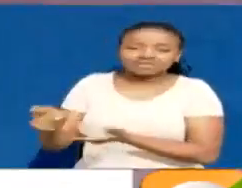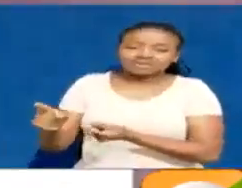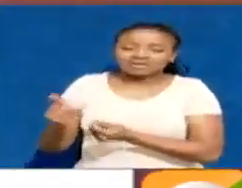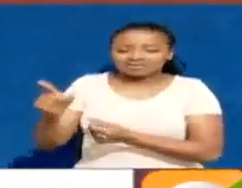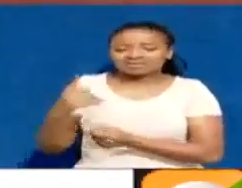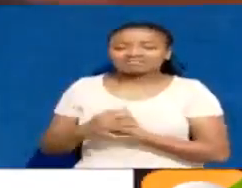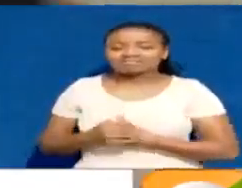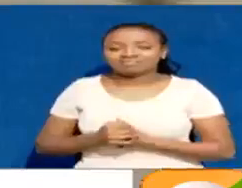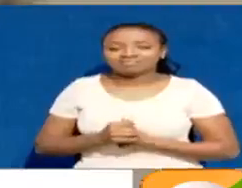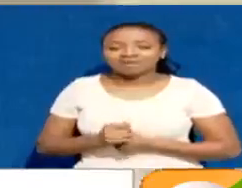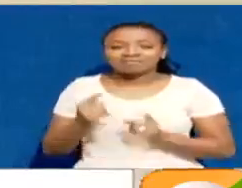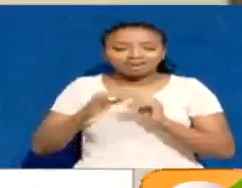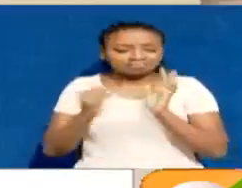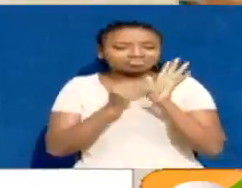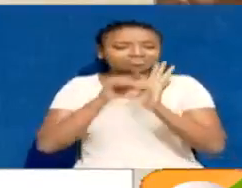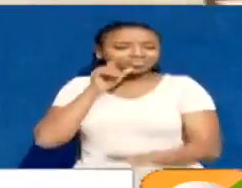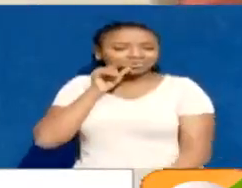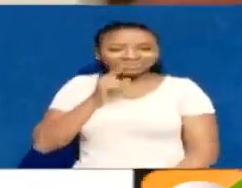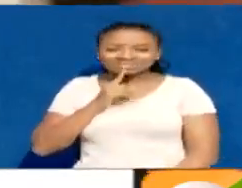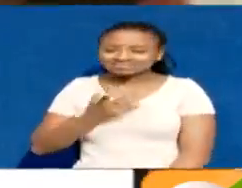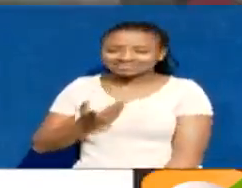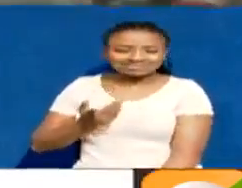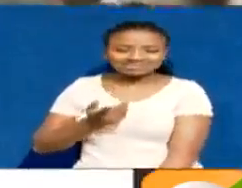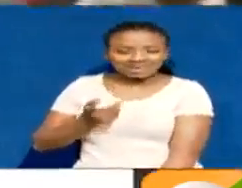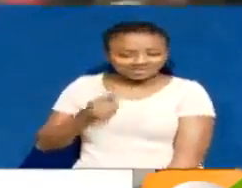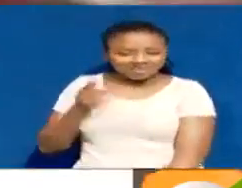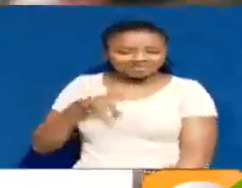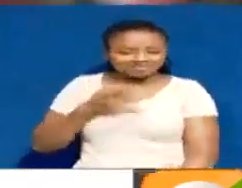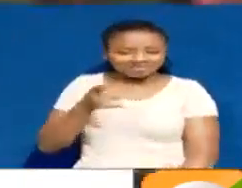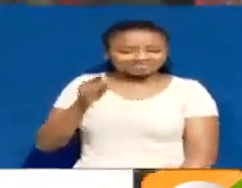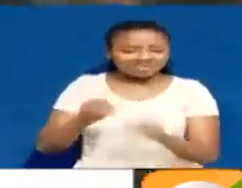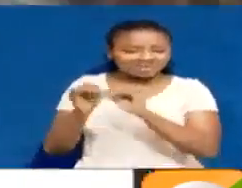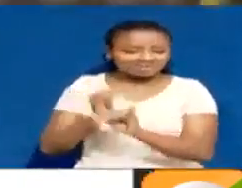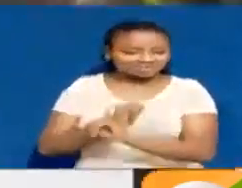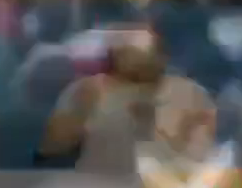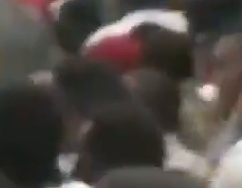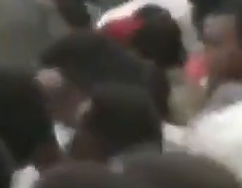on Twitter, despite concerns about the election's integrity.